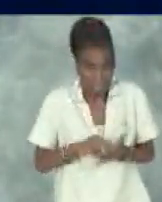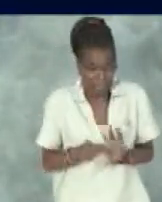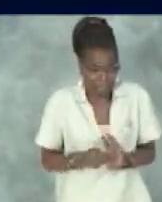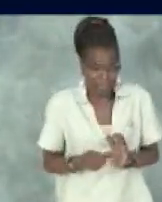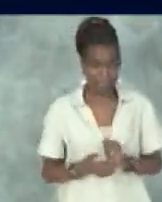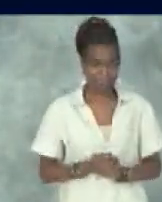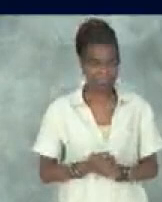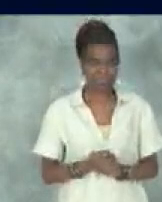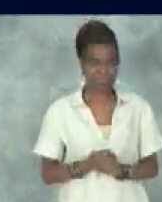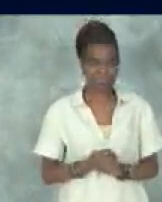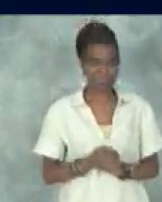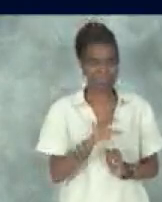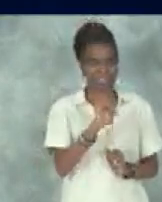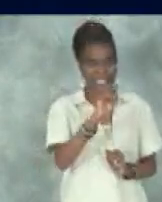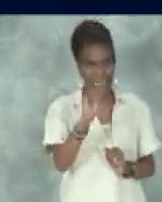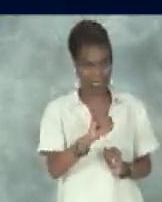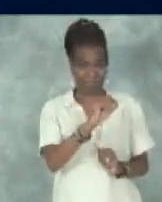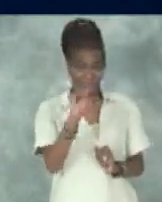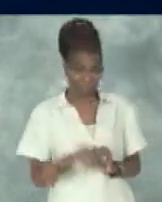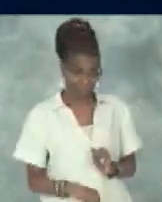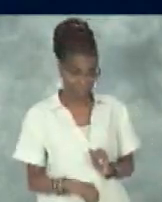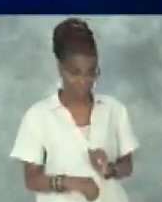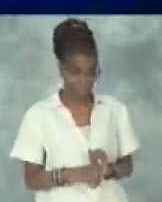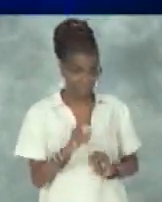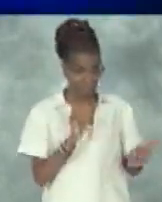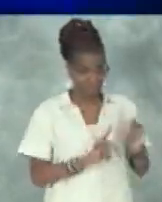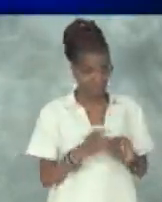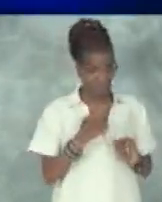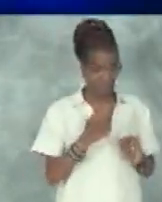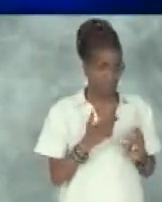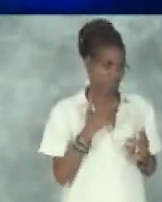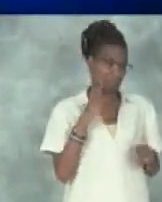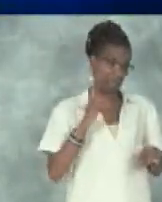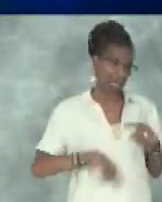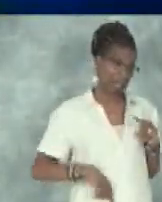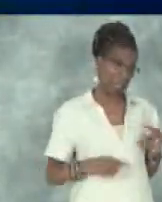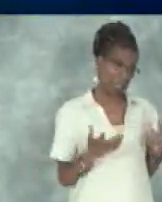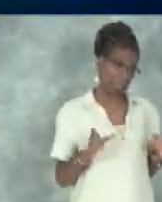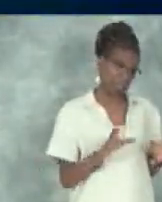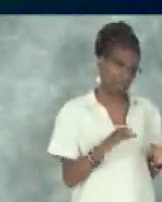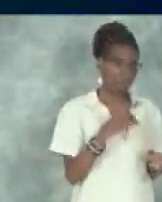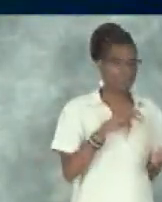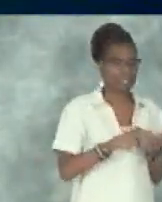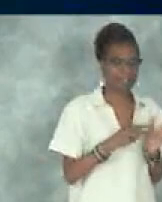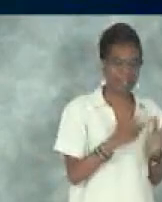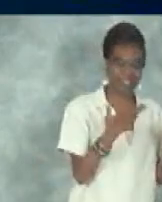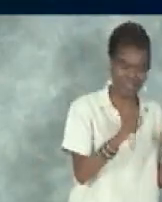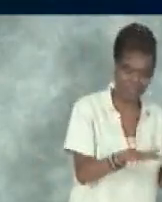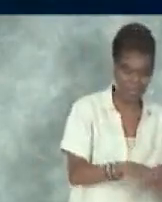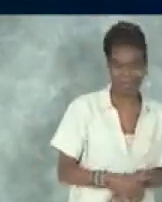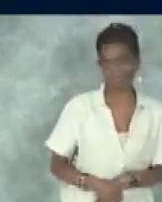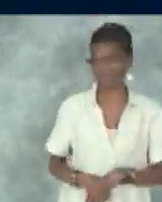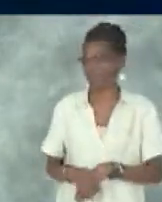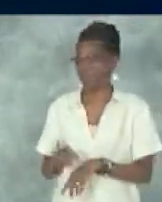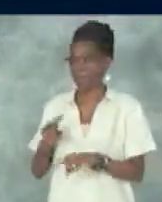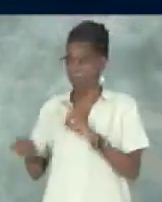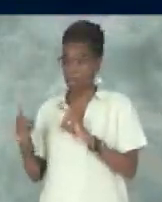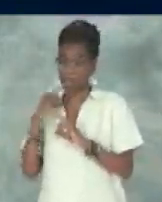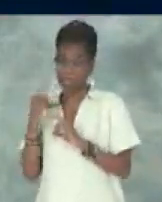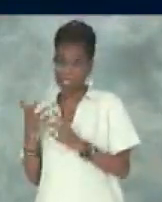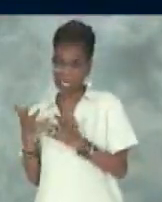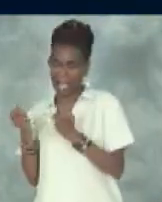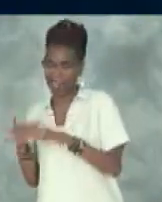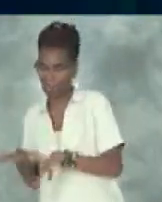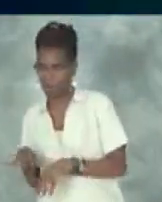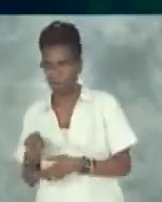again. 80% of can't do is don't want to, and don't want to is usually a mask